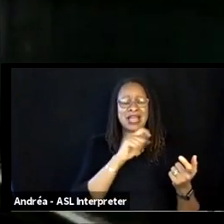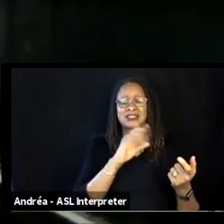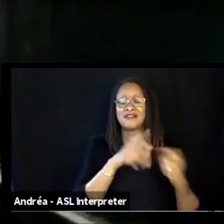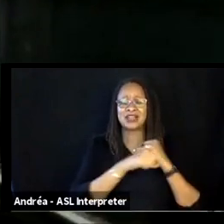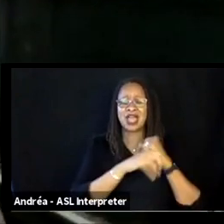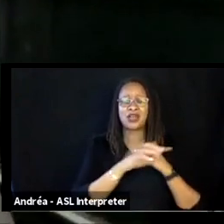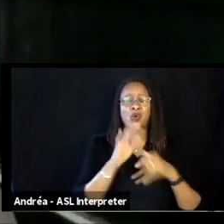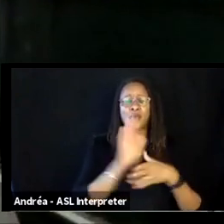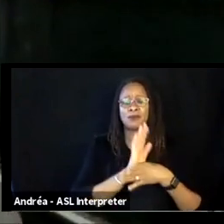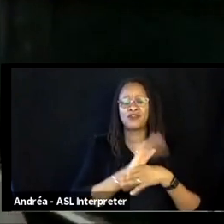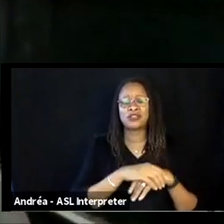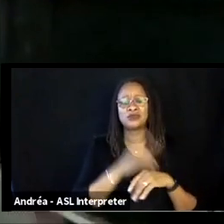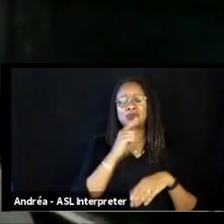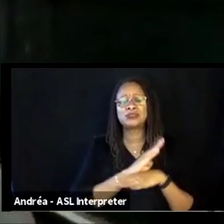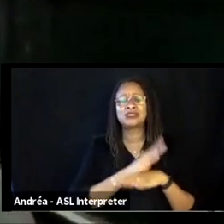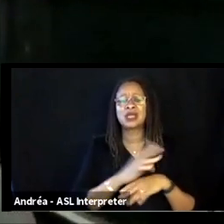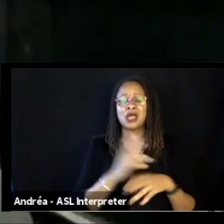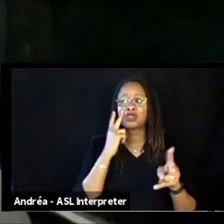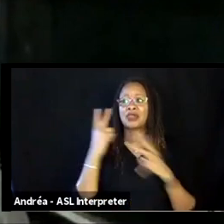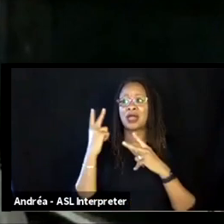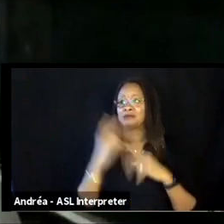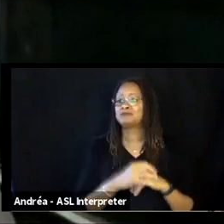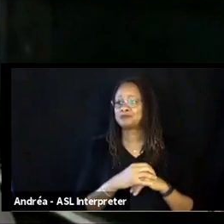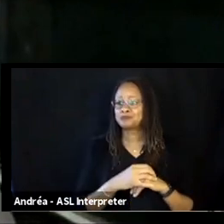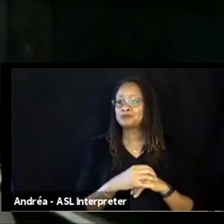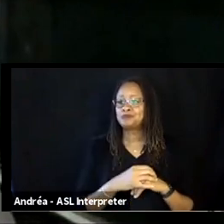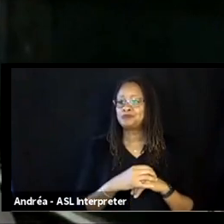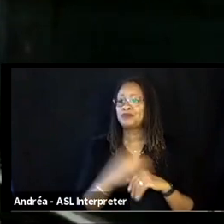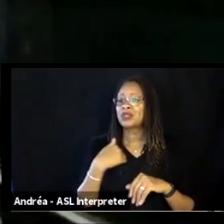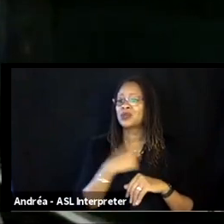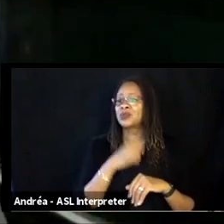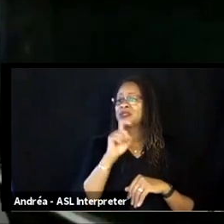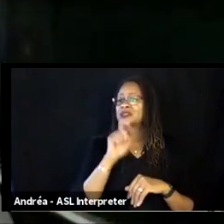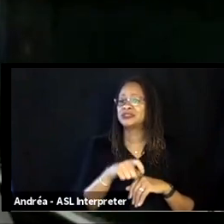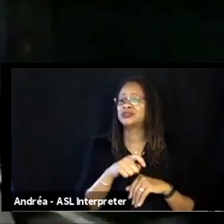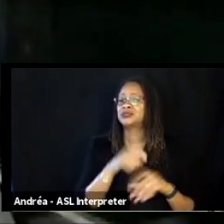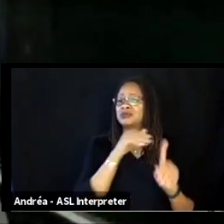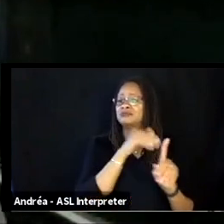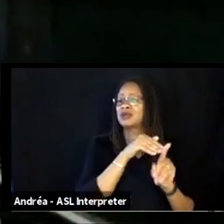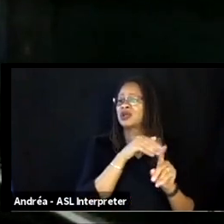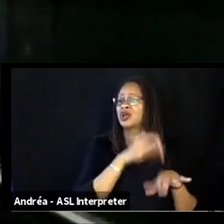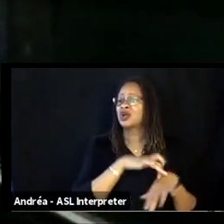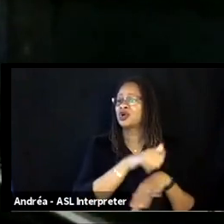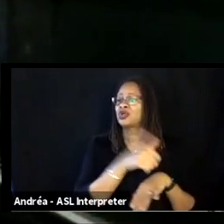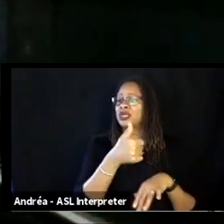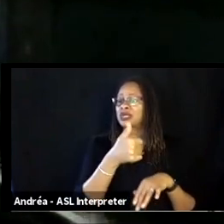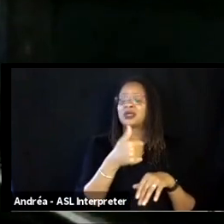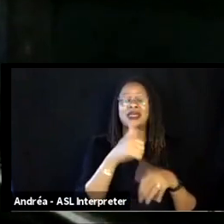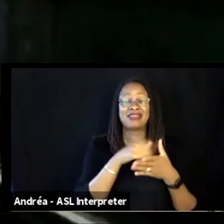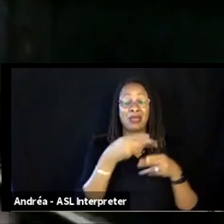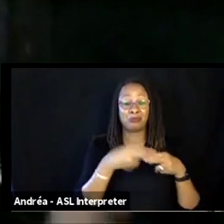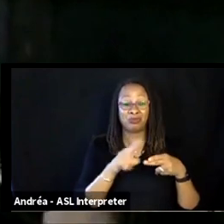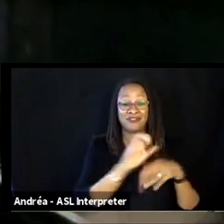movie actually reflect? But we need to find, you know, much earlier in that brief stage, and even